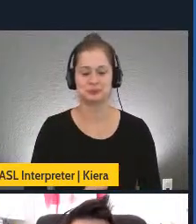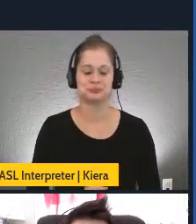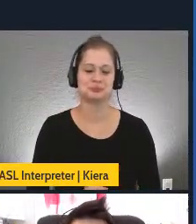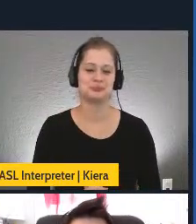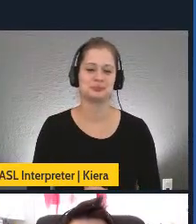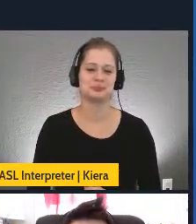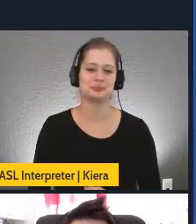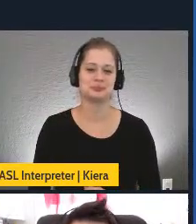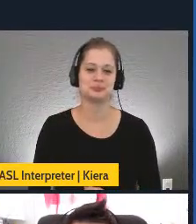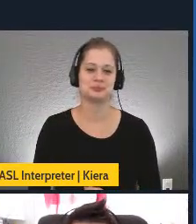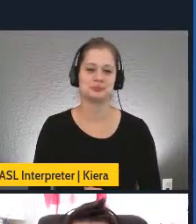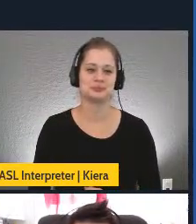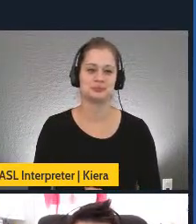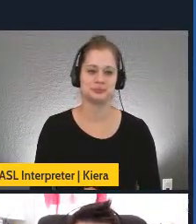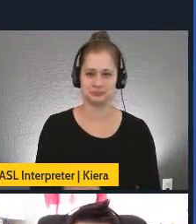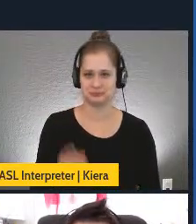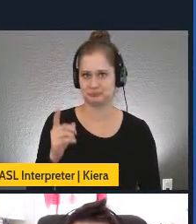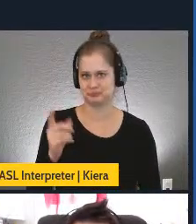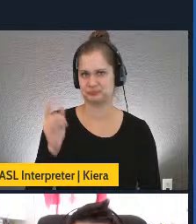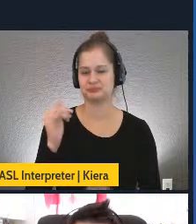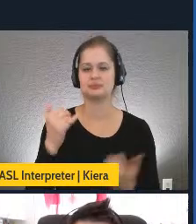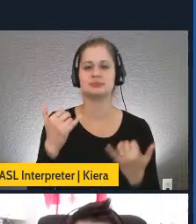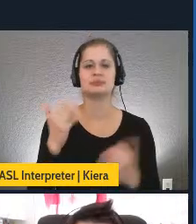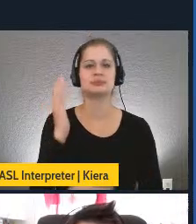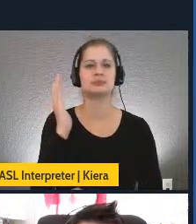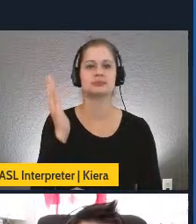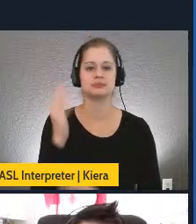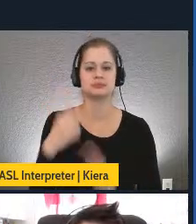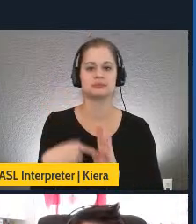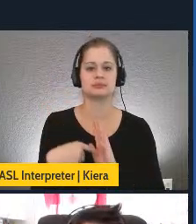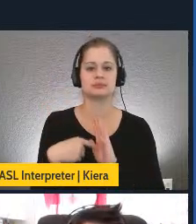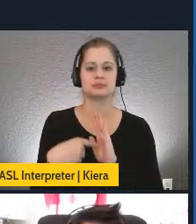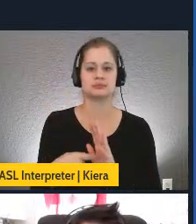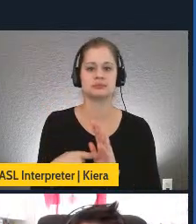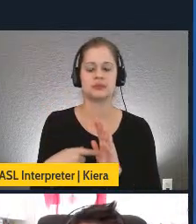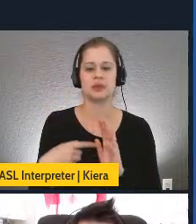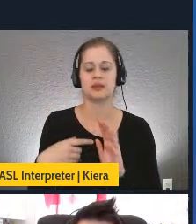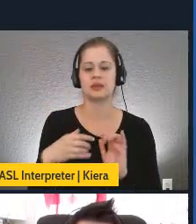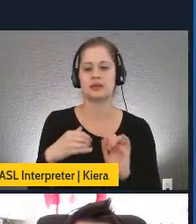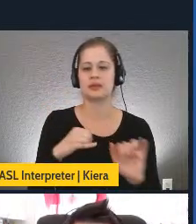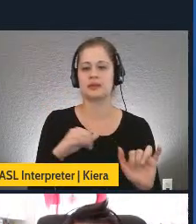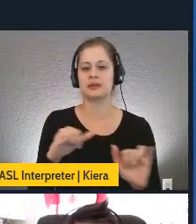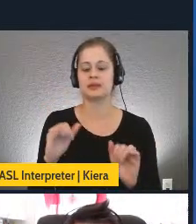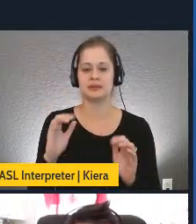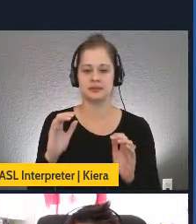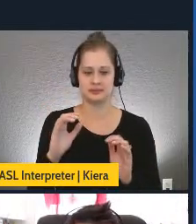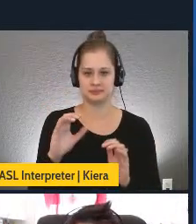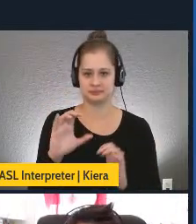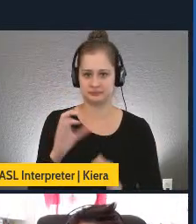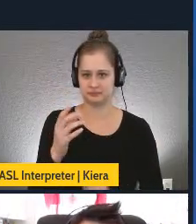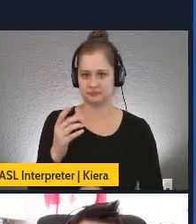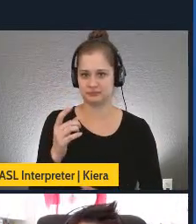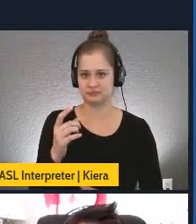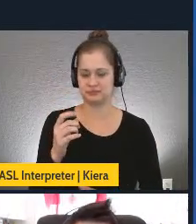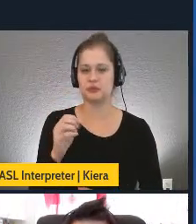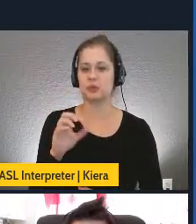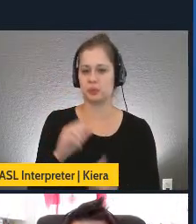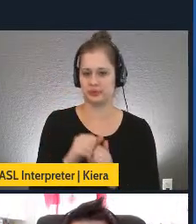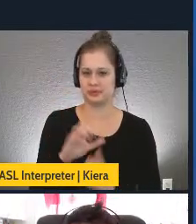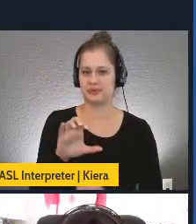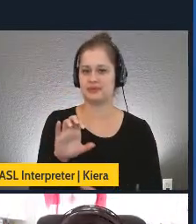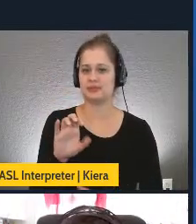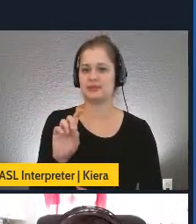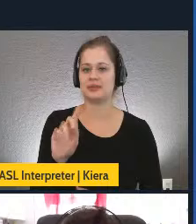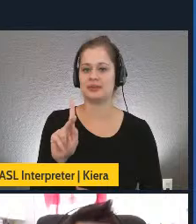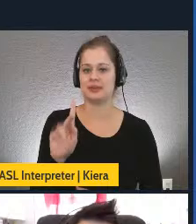So this talk shows the pros and cons of creating a common Kubernetes chart with CDKs and Helm, based on a